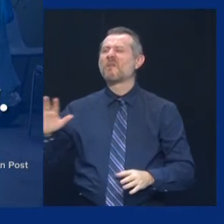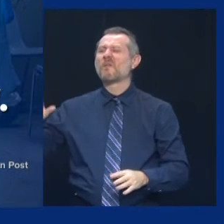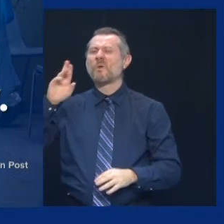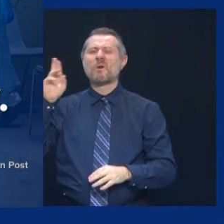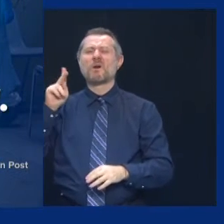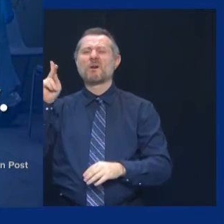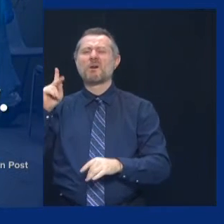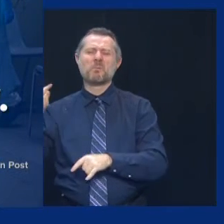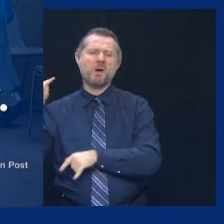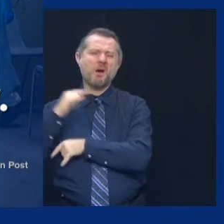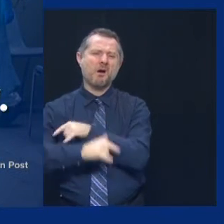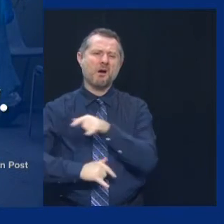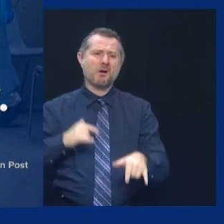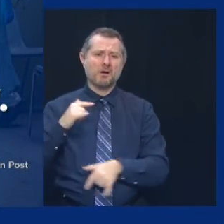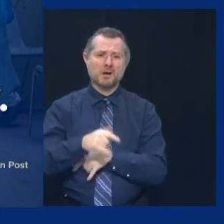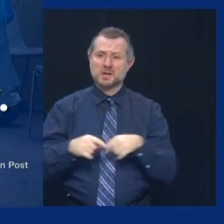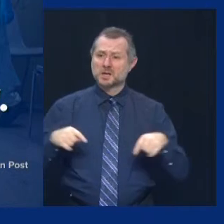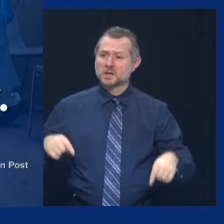every day.